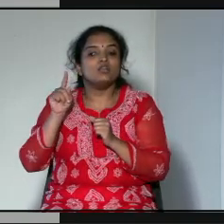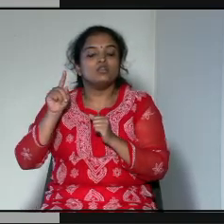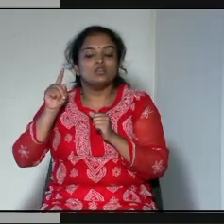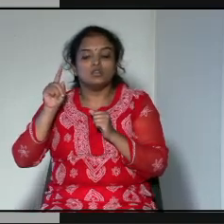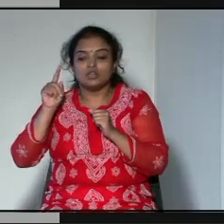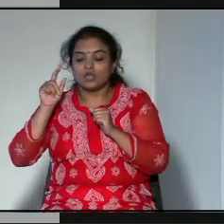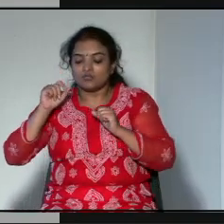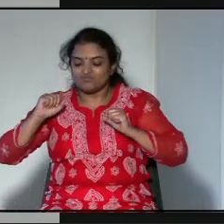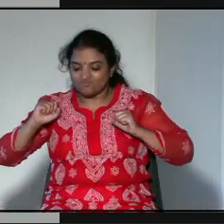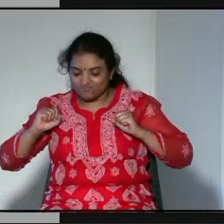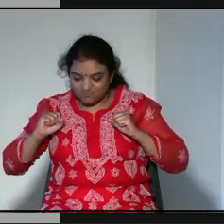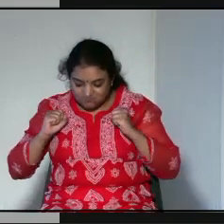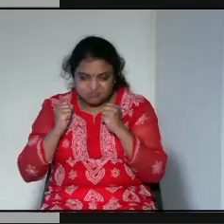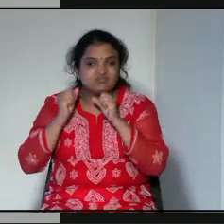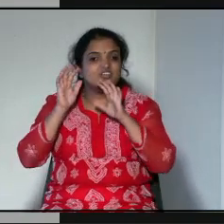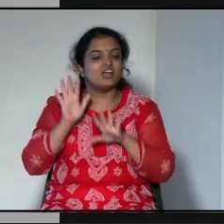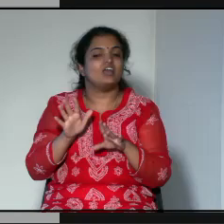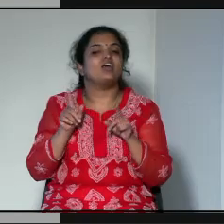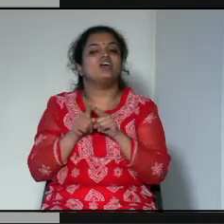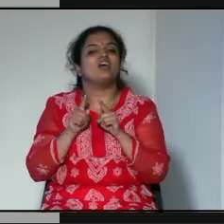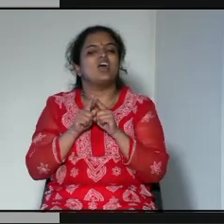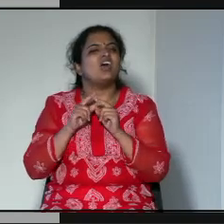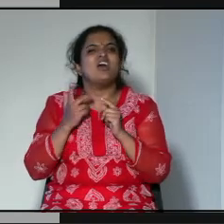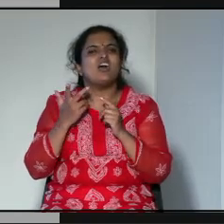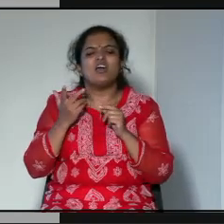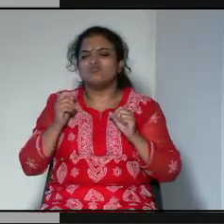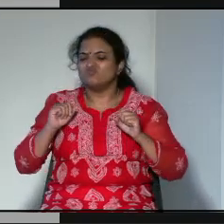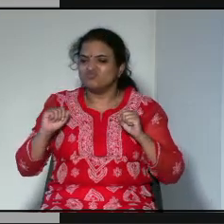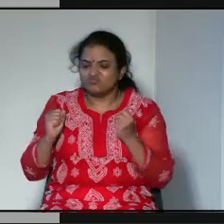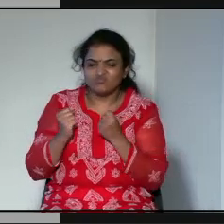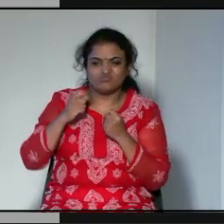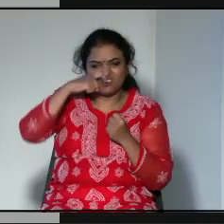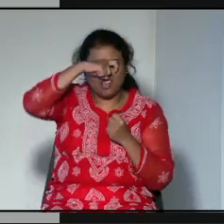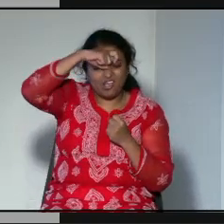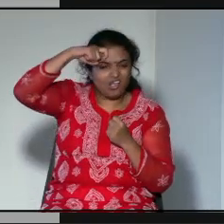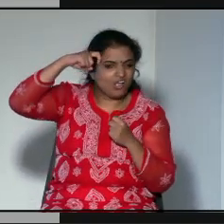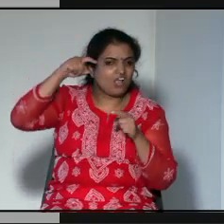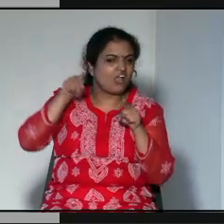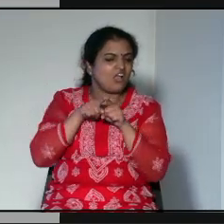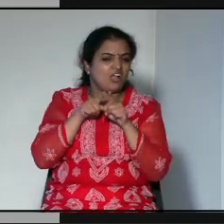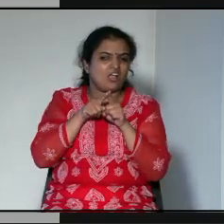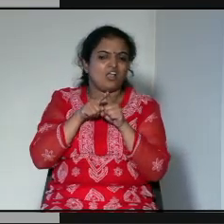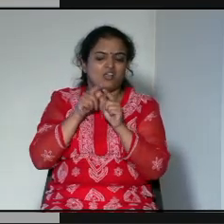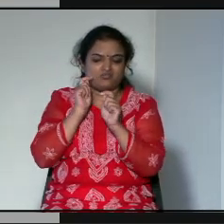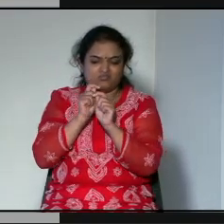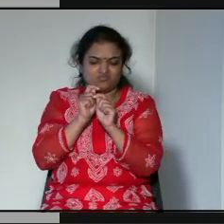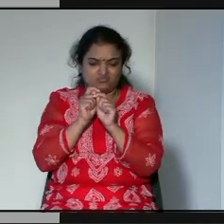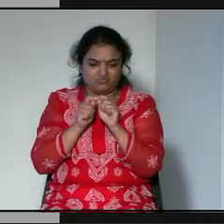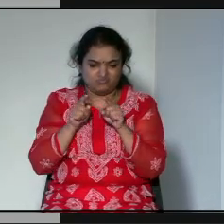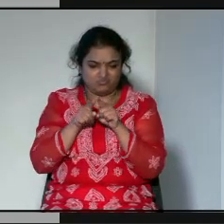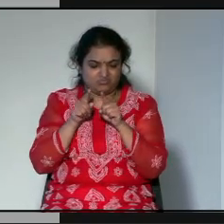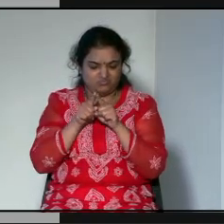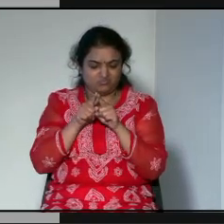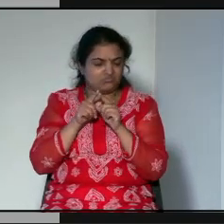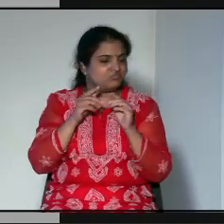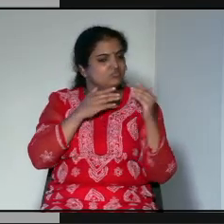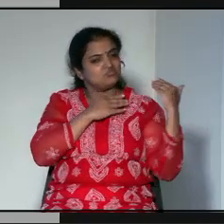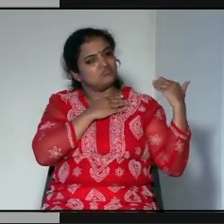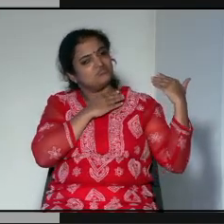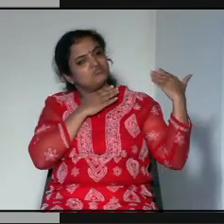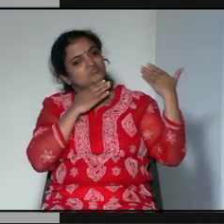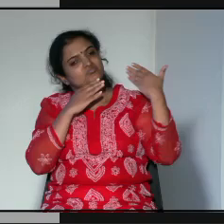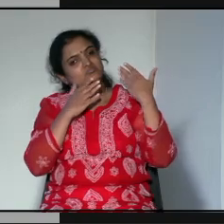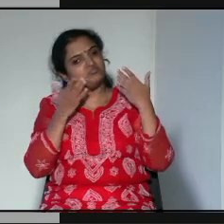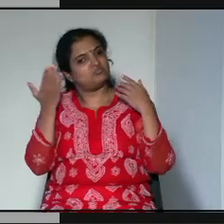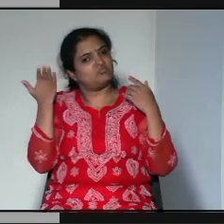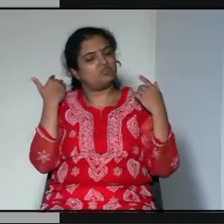existence. She writes, a struggle that never went away from the time she began sculpting in a chosen idiom until the last